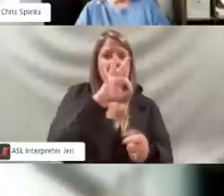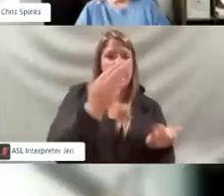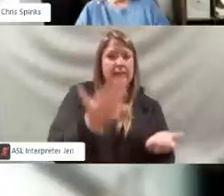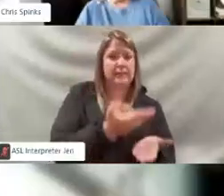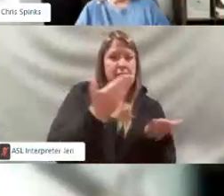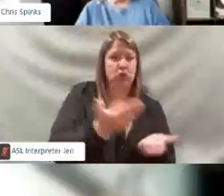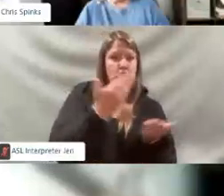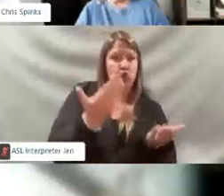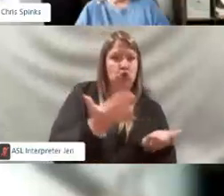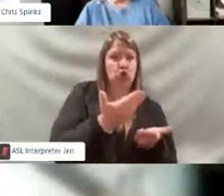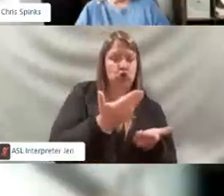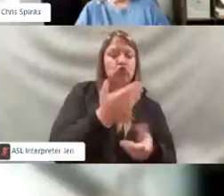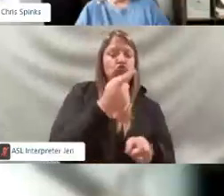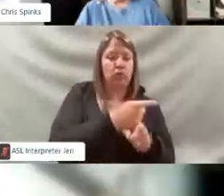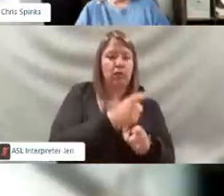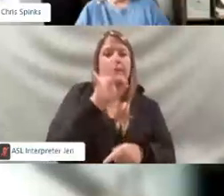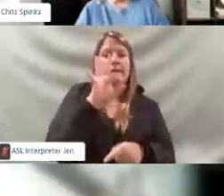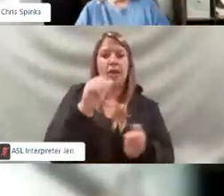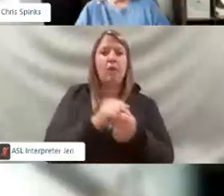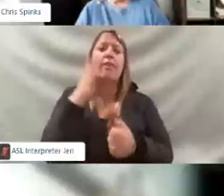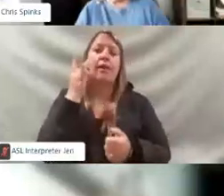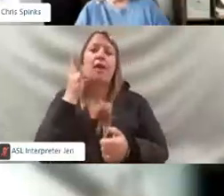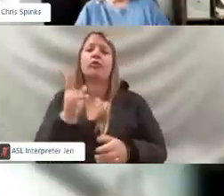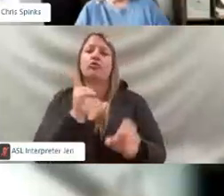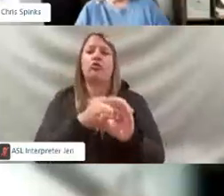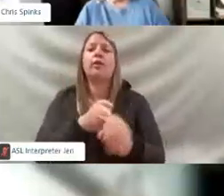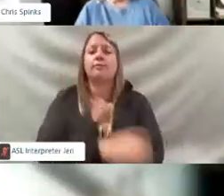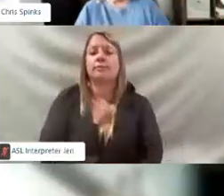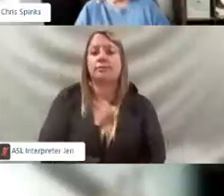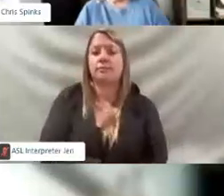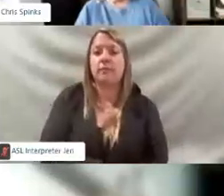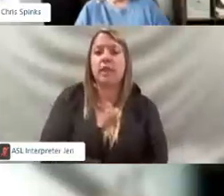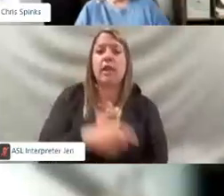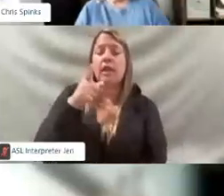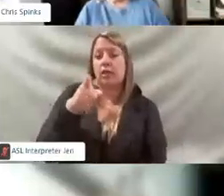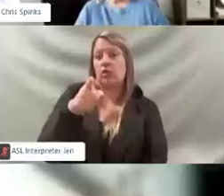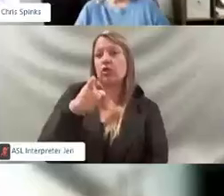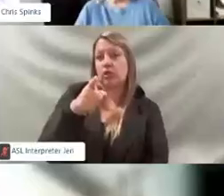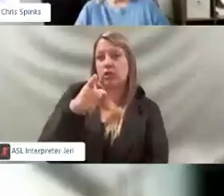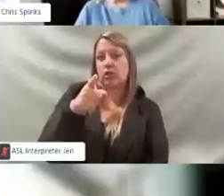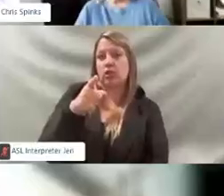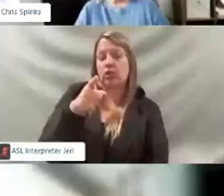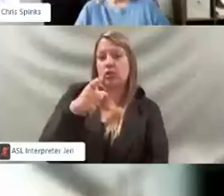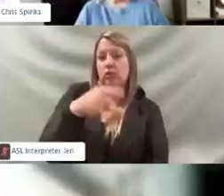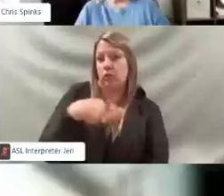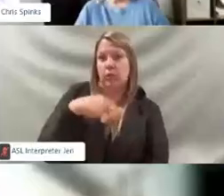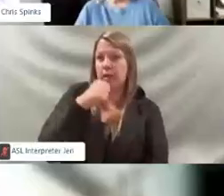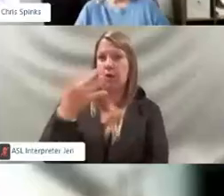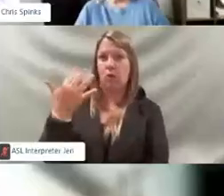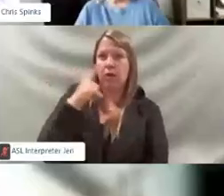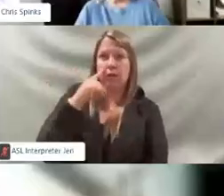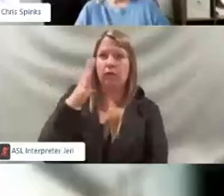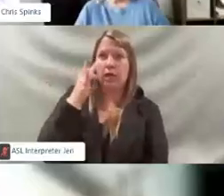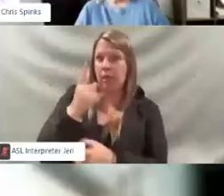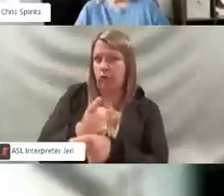then? Yes, we should have 9 with Catherine. And she is on. She's not one that we're waiting for.